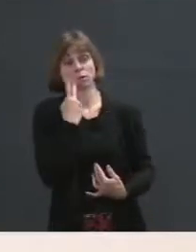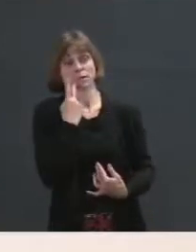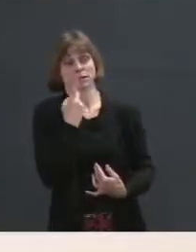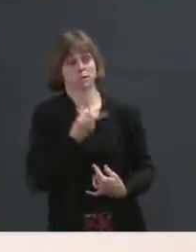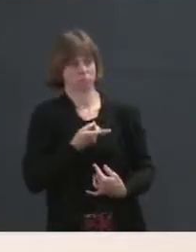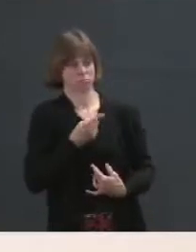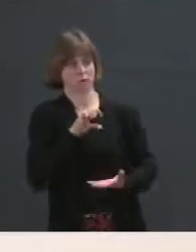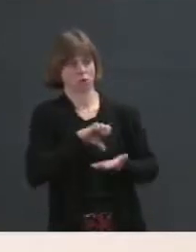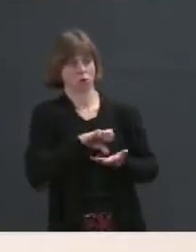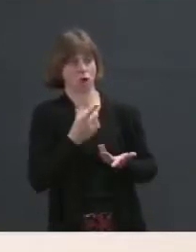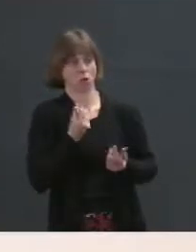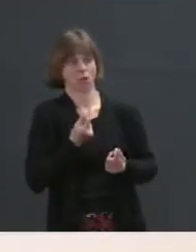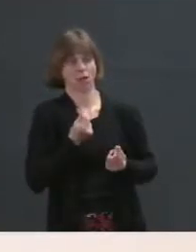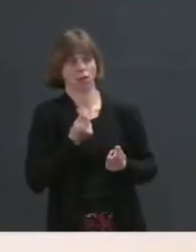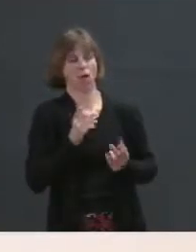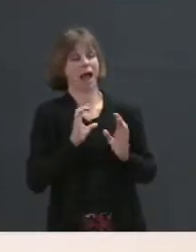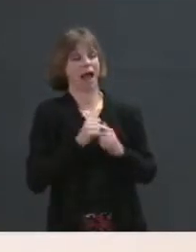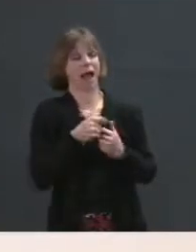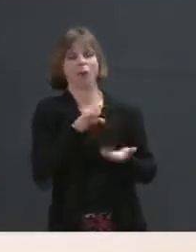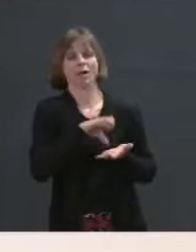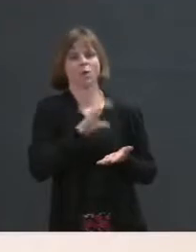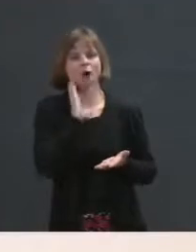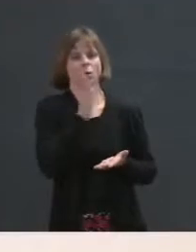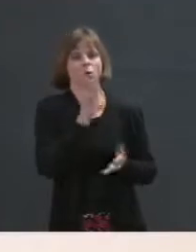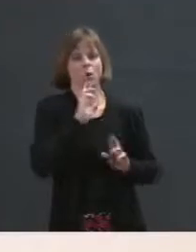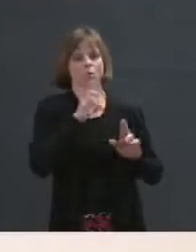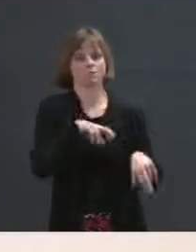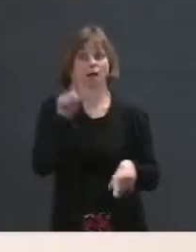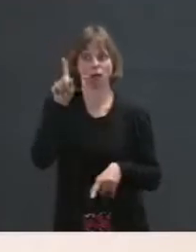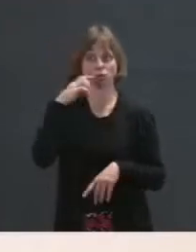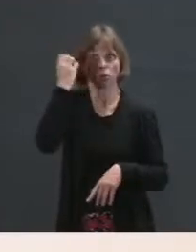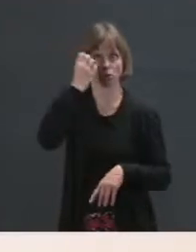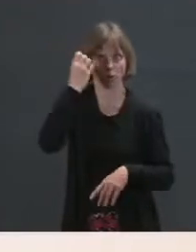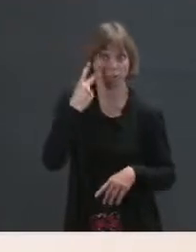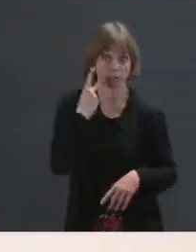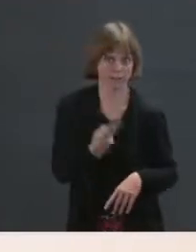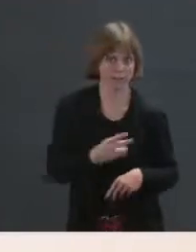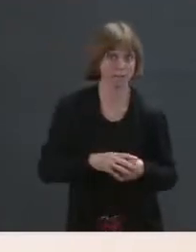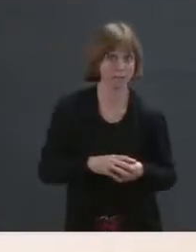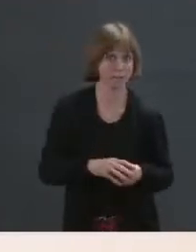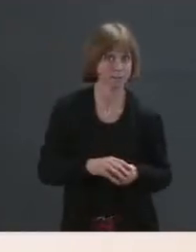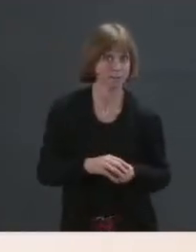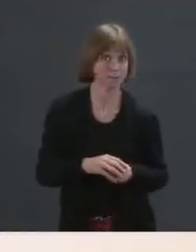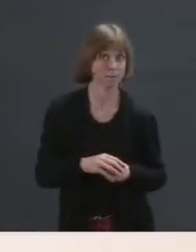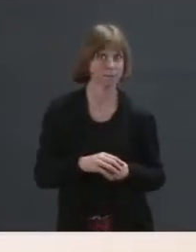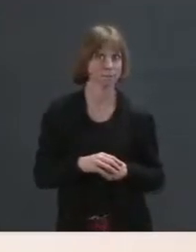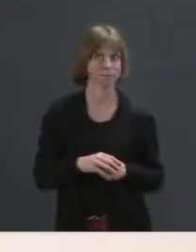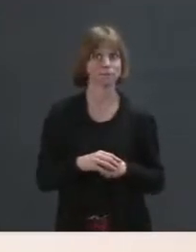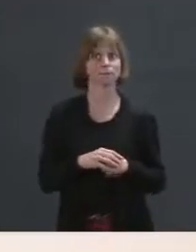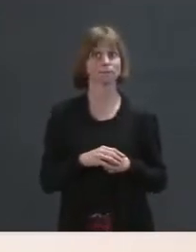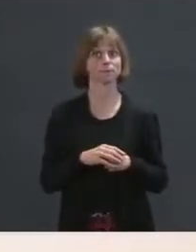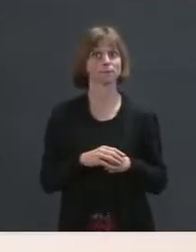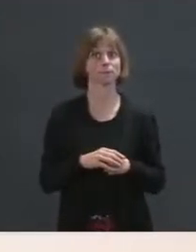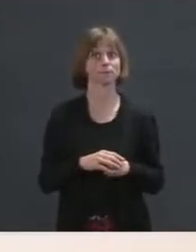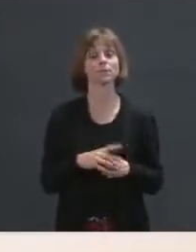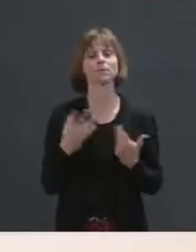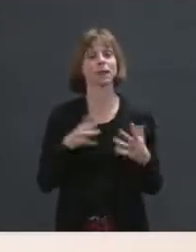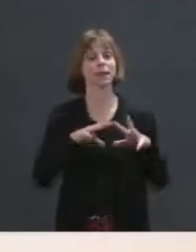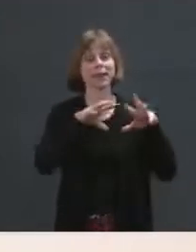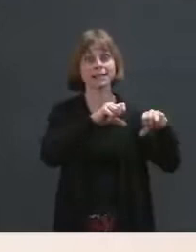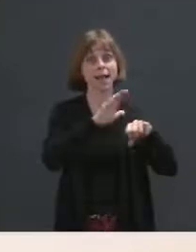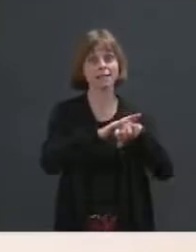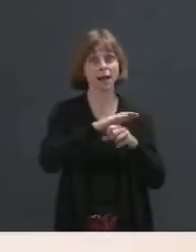their response will be to the Europeans' invitation. So why are you not responding to the attacks in Iraq and elsewhere? The attacks in